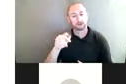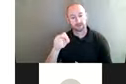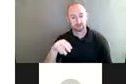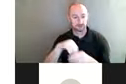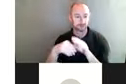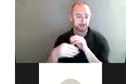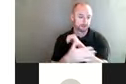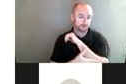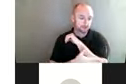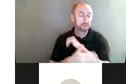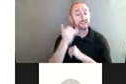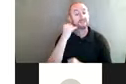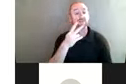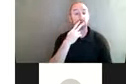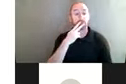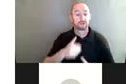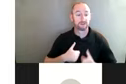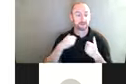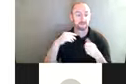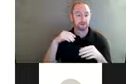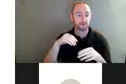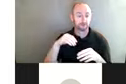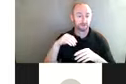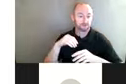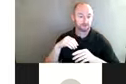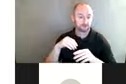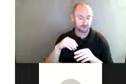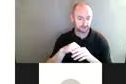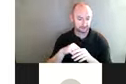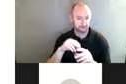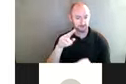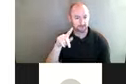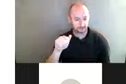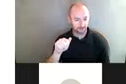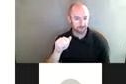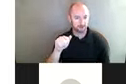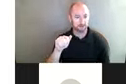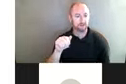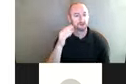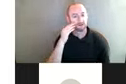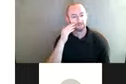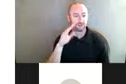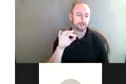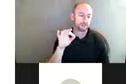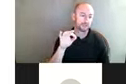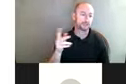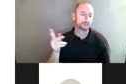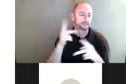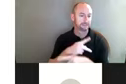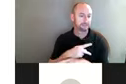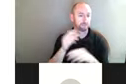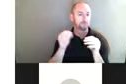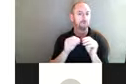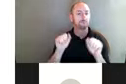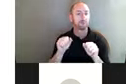And if you are a smoker who lives in a home at the EPA action level, you have about a 9 times greater chance